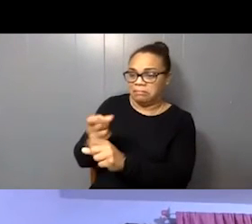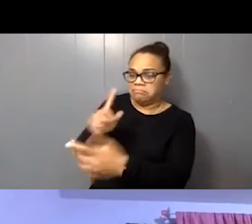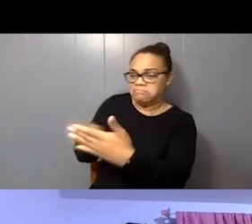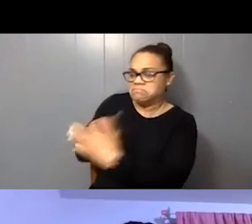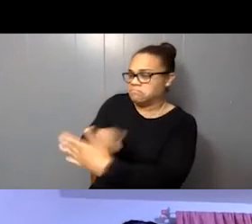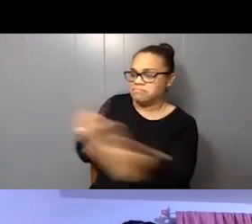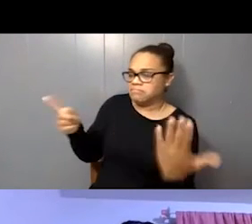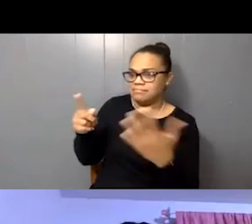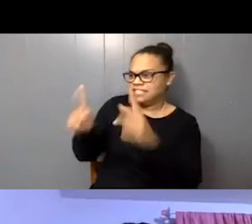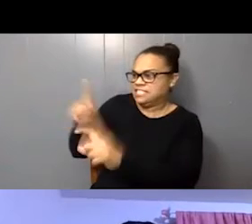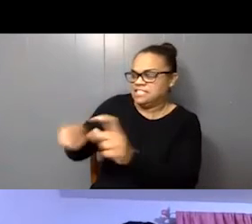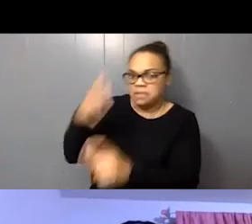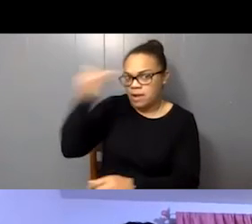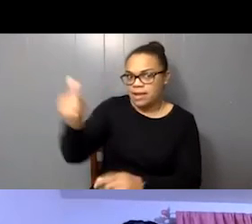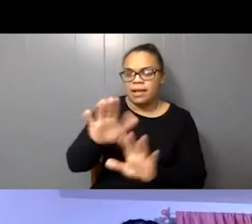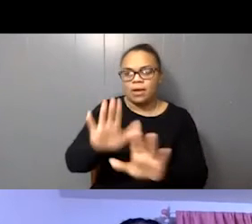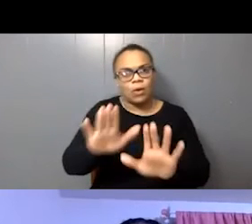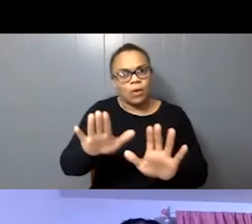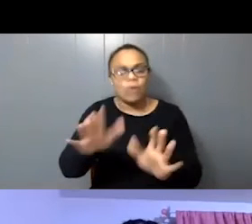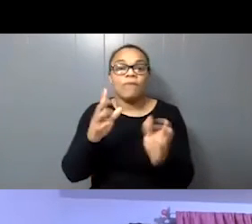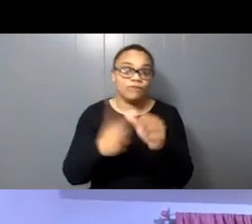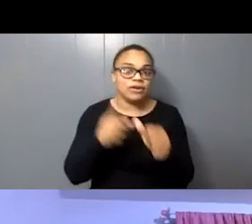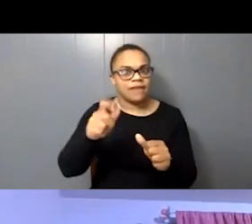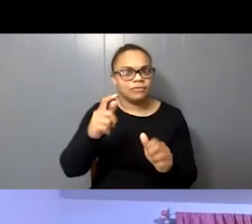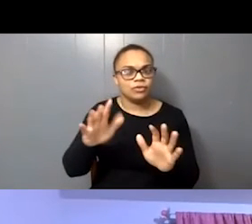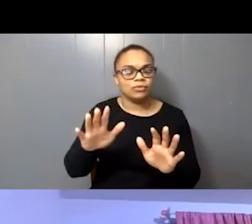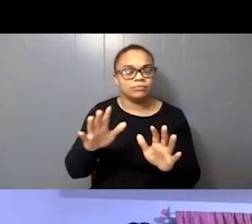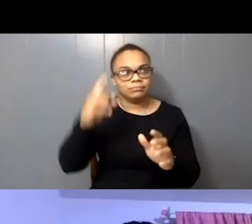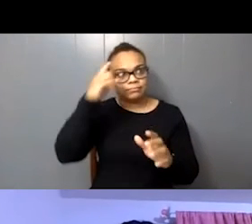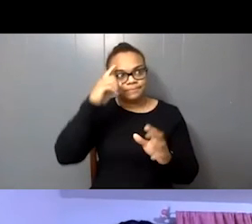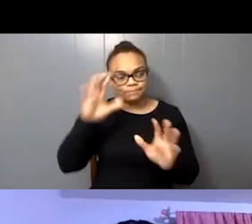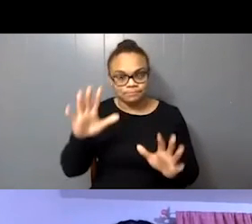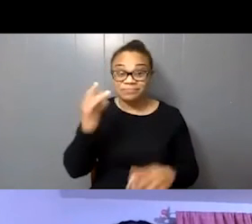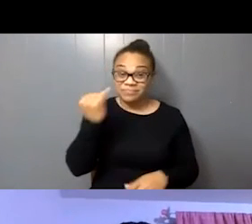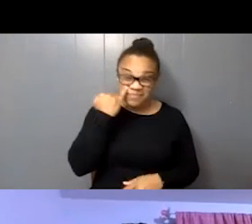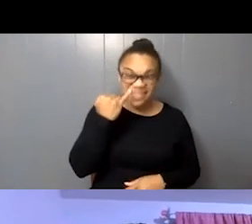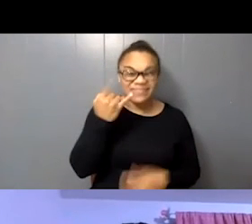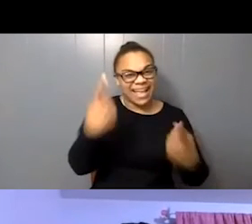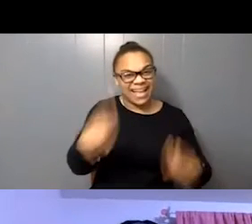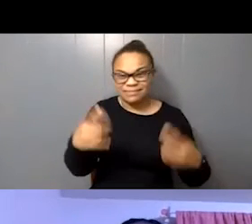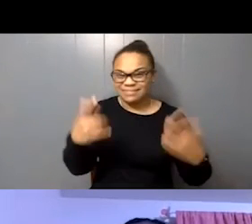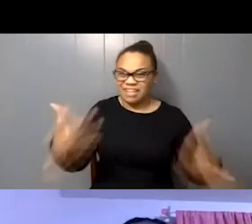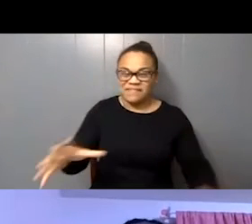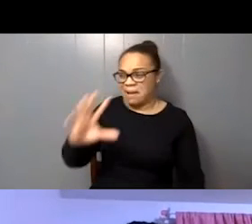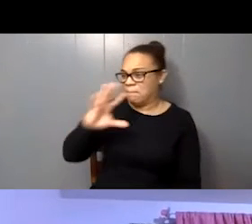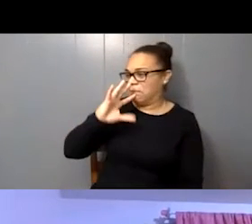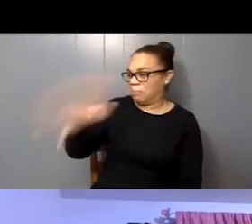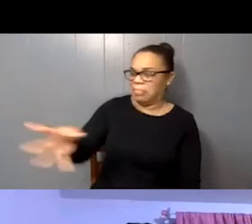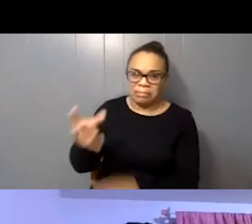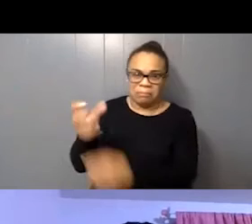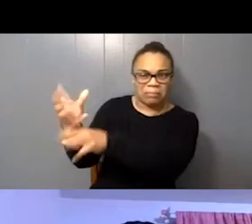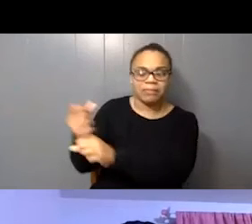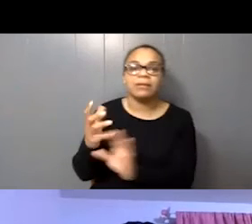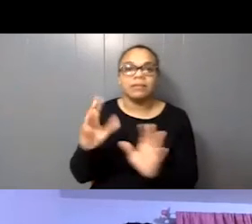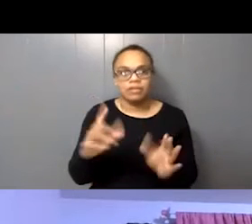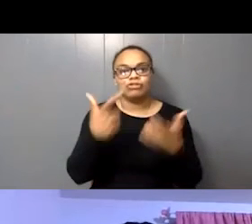you're just gonna have to watch. And if you do happen to do this, just make sure you try and reach out to the person and then apologize, try to make